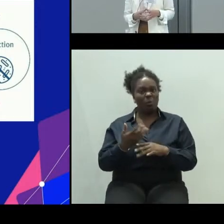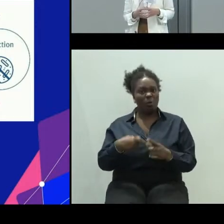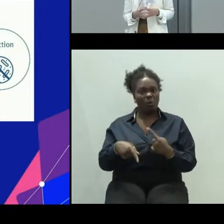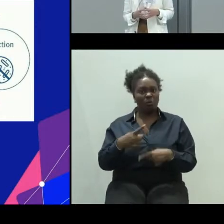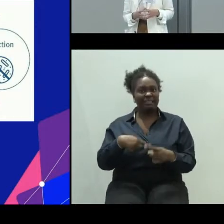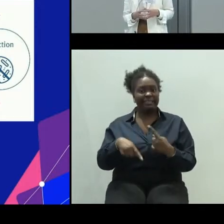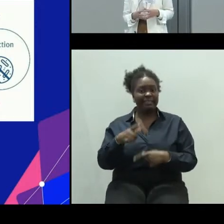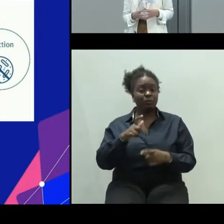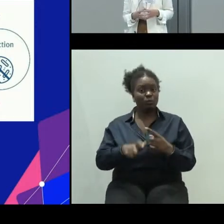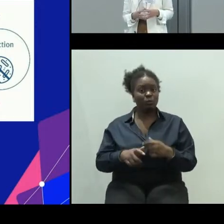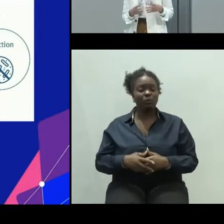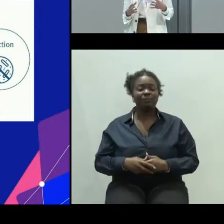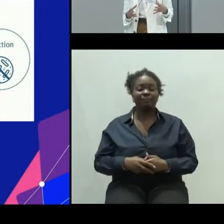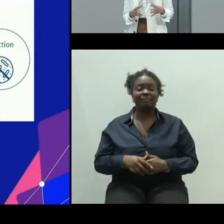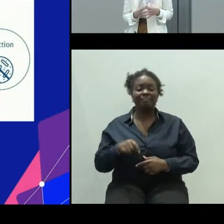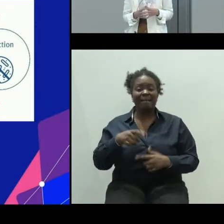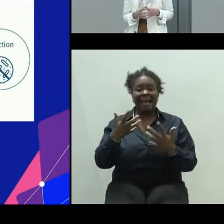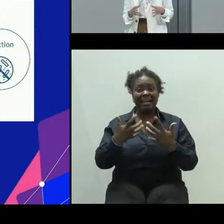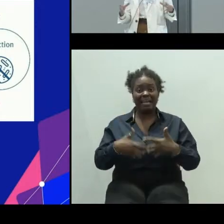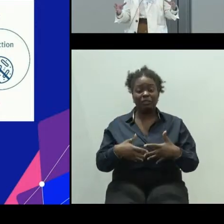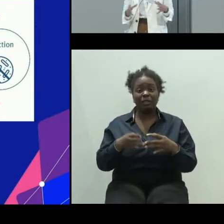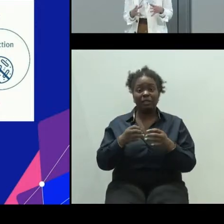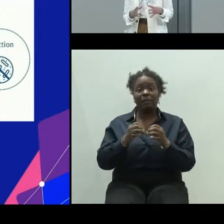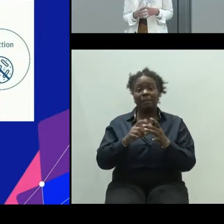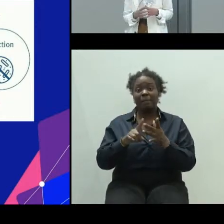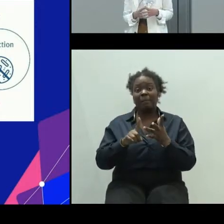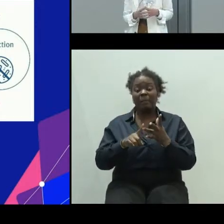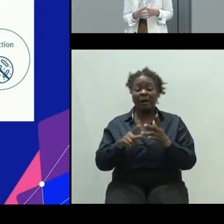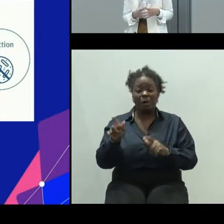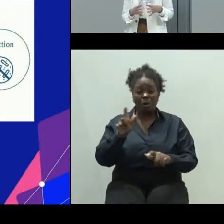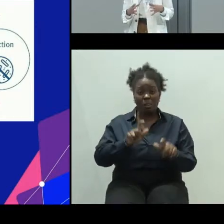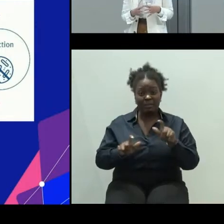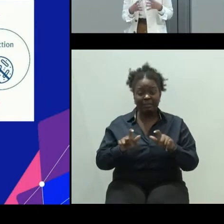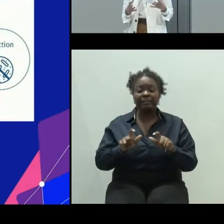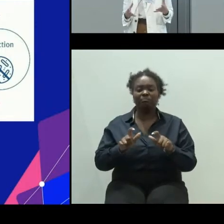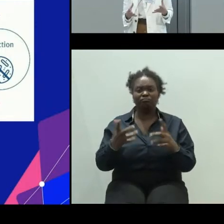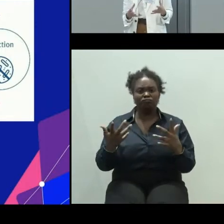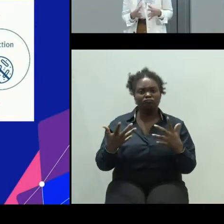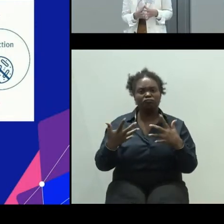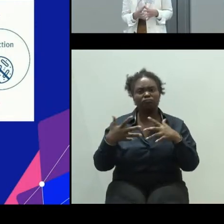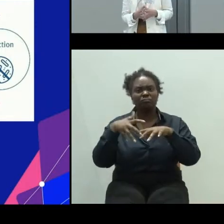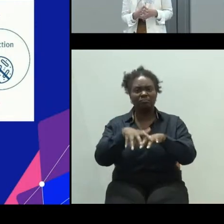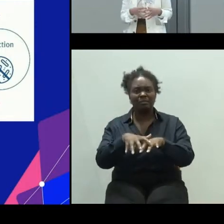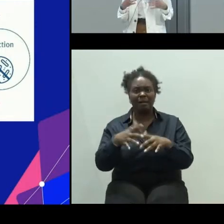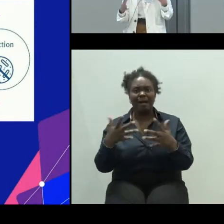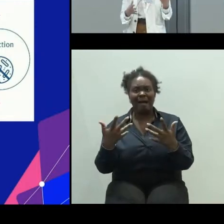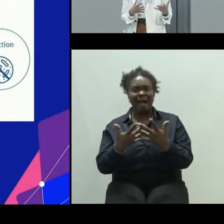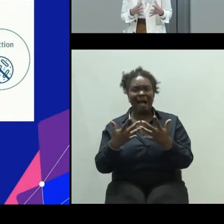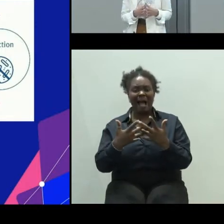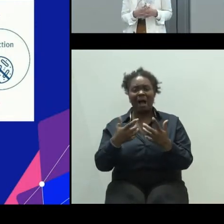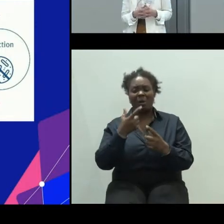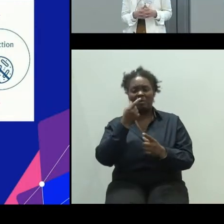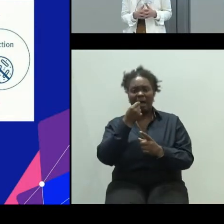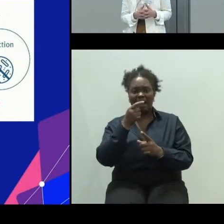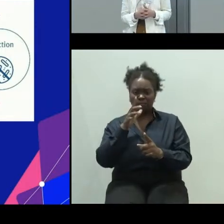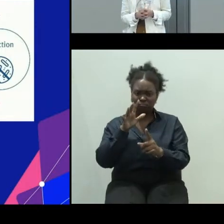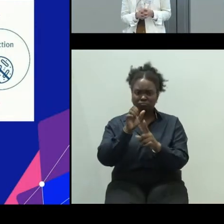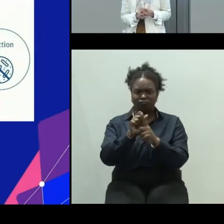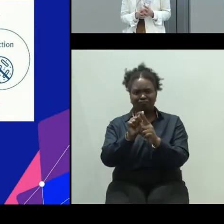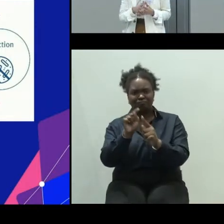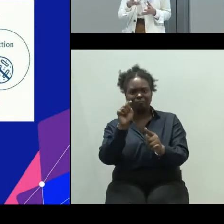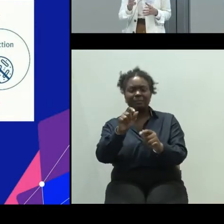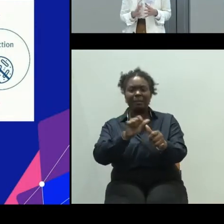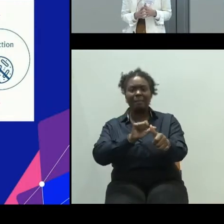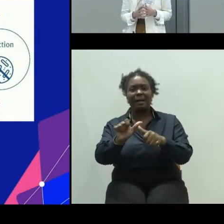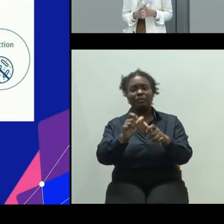event today on engineering biology is a prime example of how disciplines coming together lead to better solutions. And there's been plenty of examples of